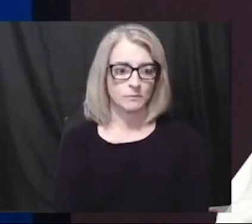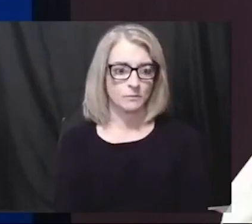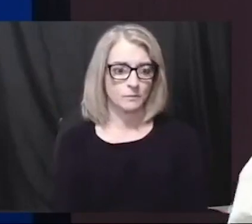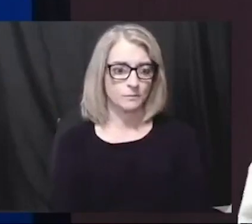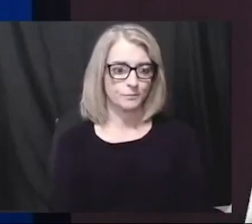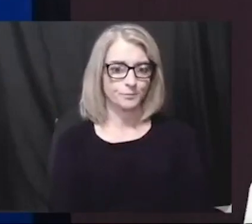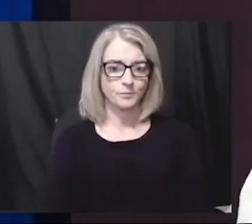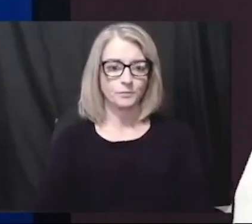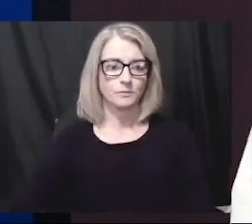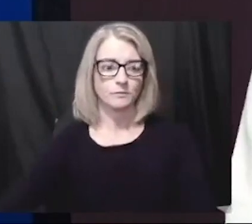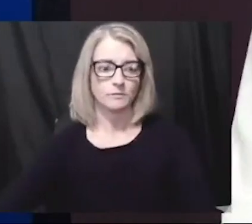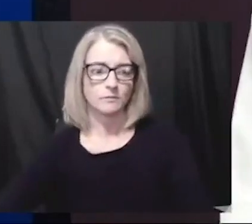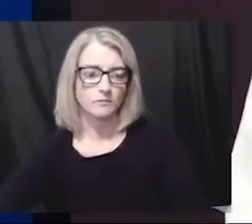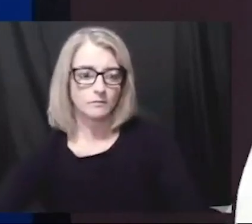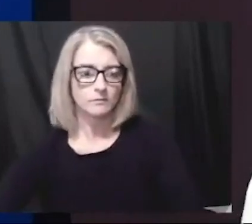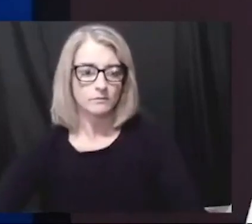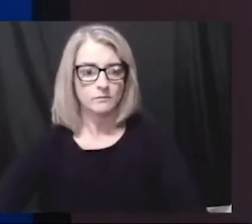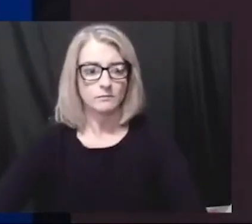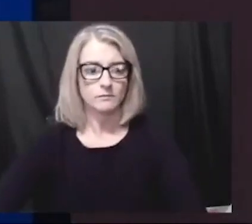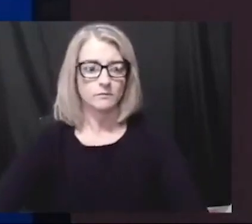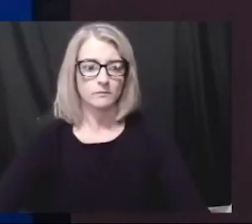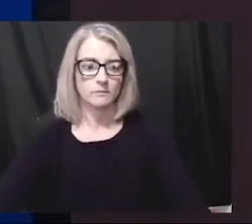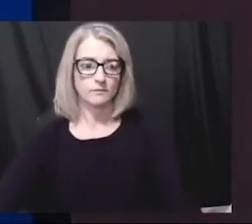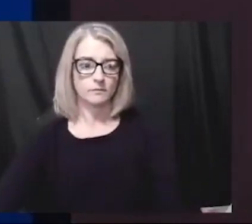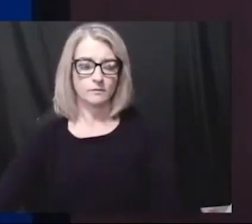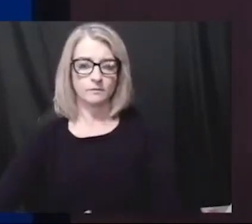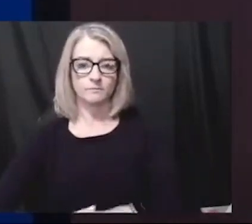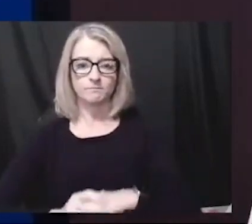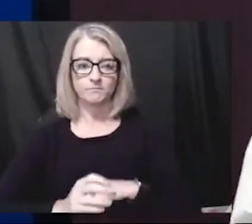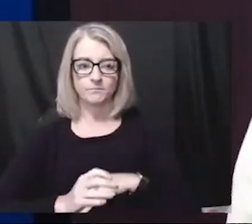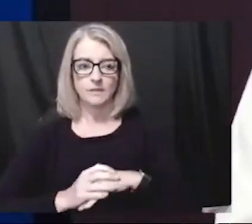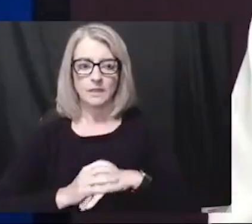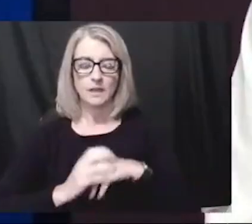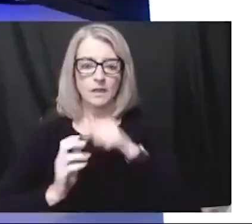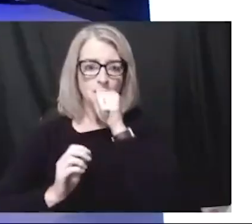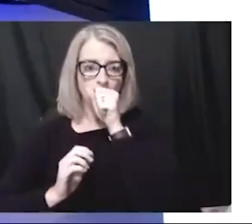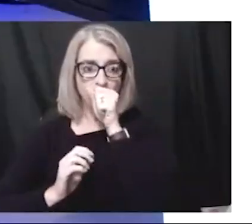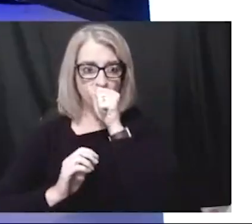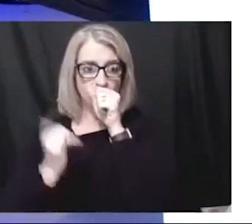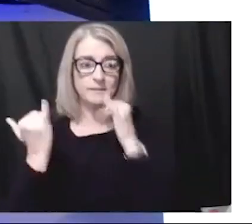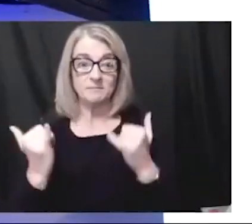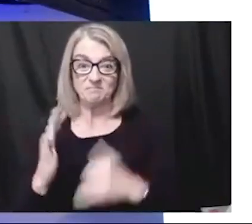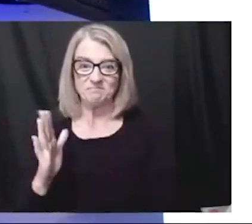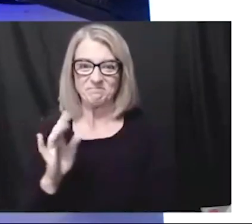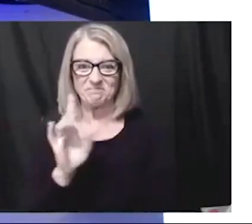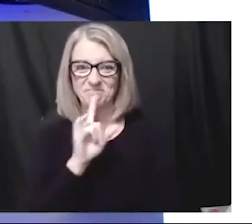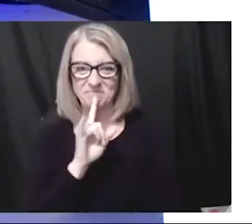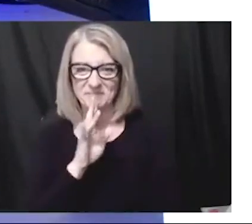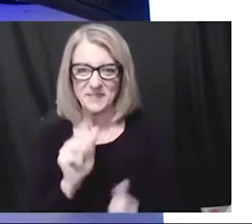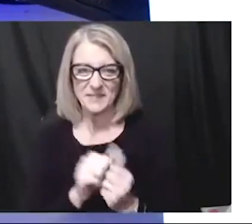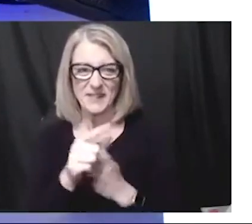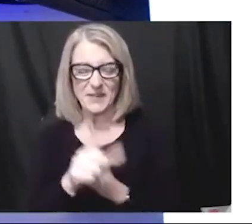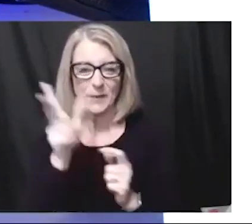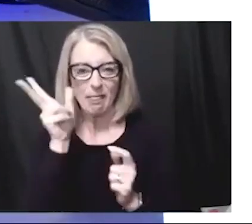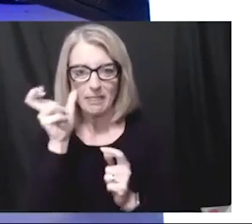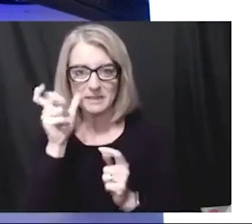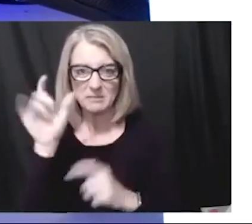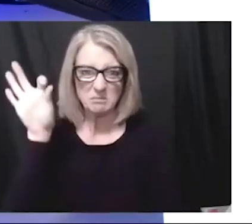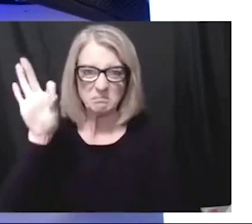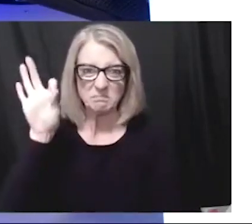All right. I'm not hearing any Colette. That means I get to come to you now. As you sat here listening to me go on my little morning